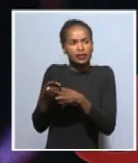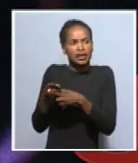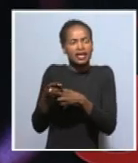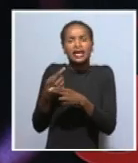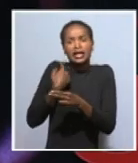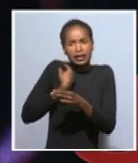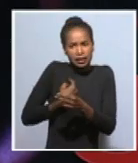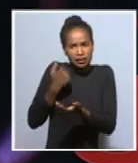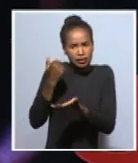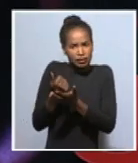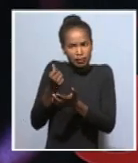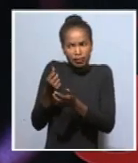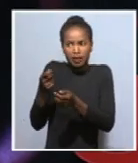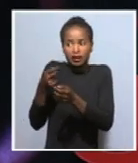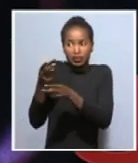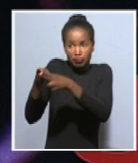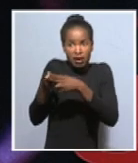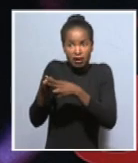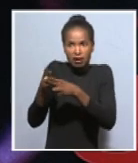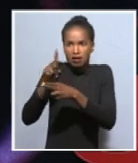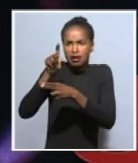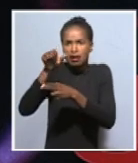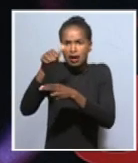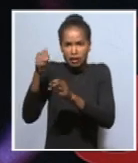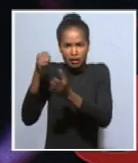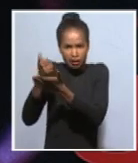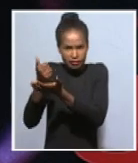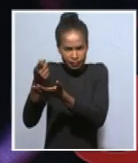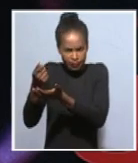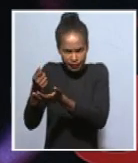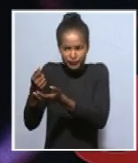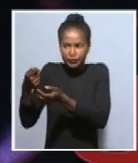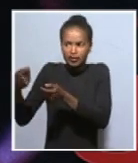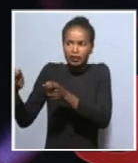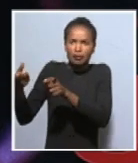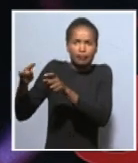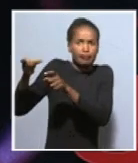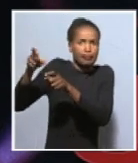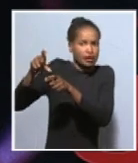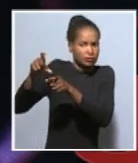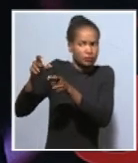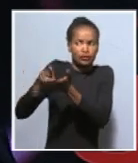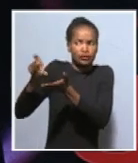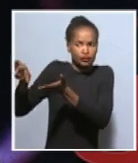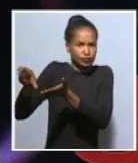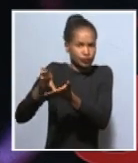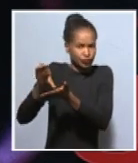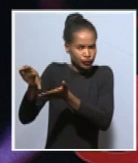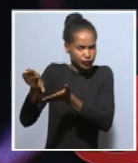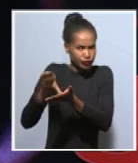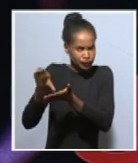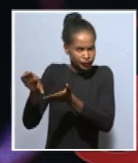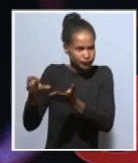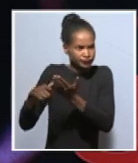rate to the institution that gives you the money. So of course, you might want to give as much as